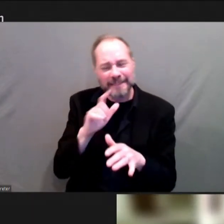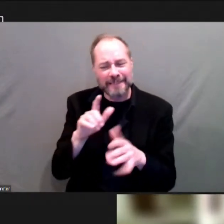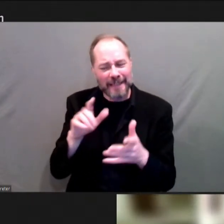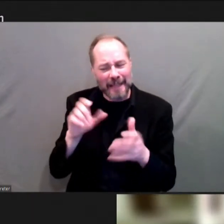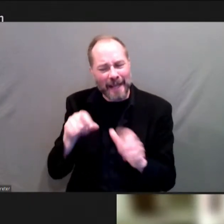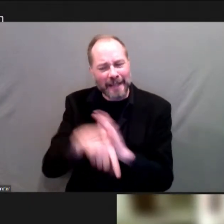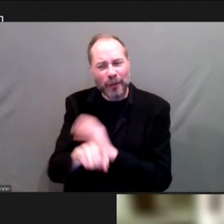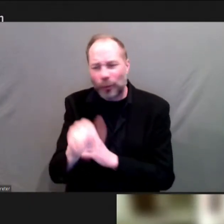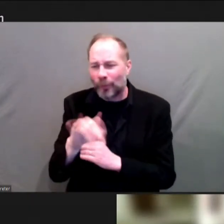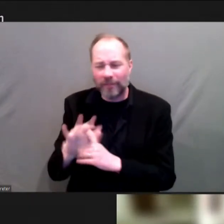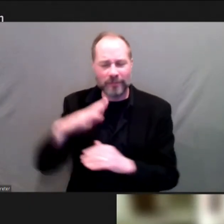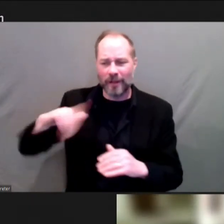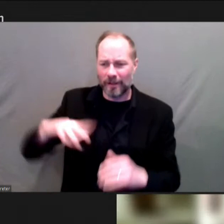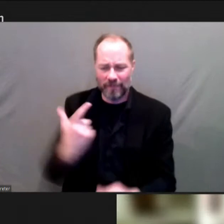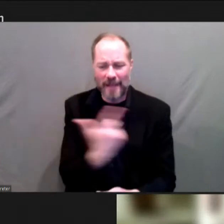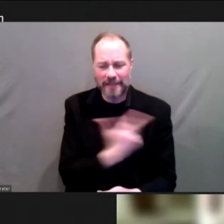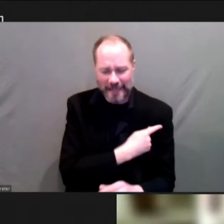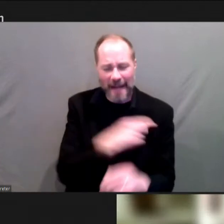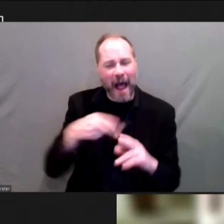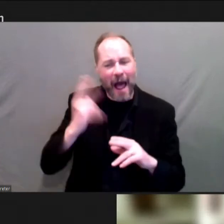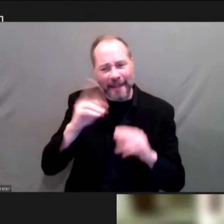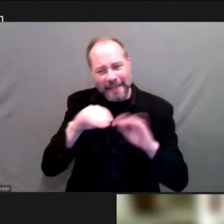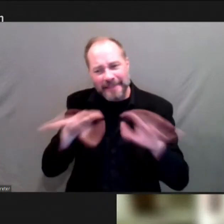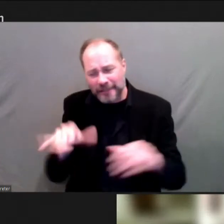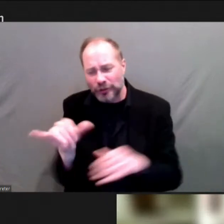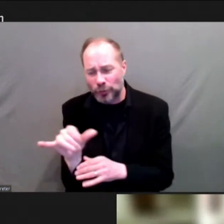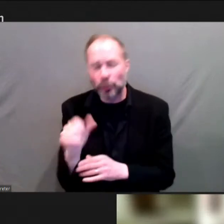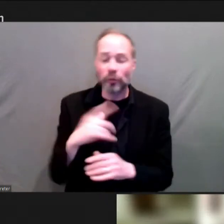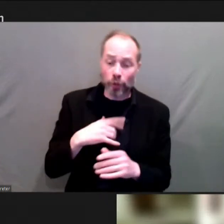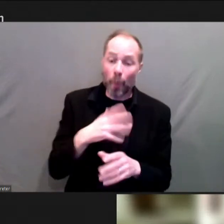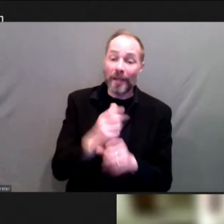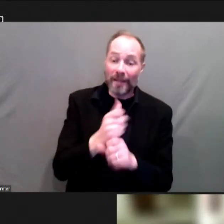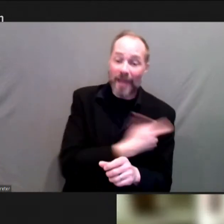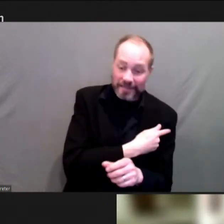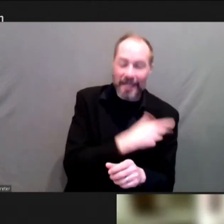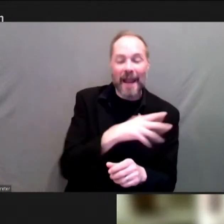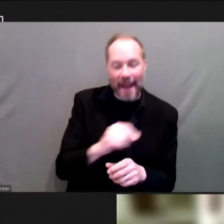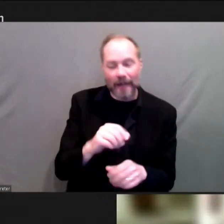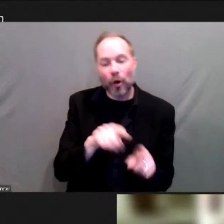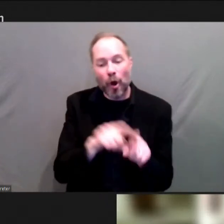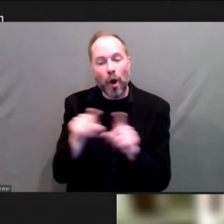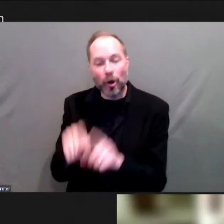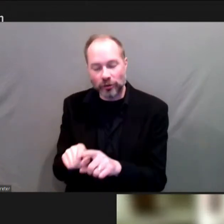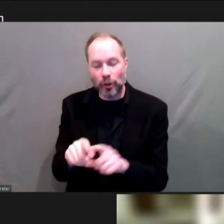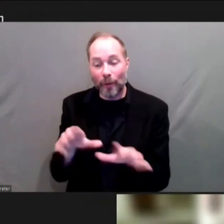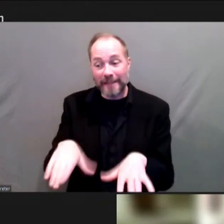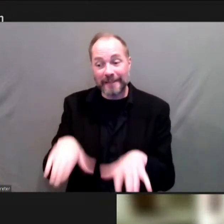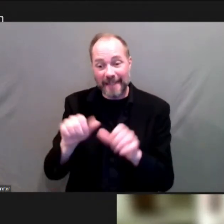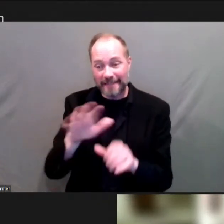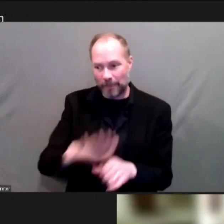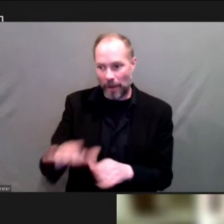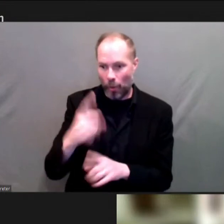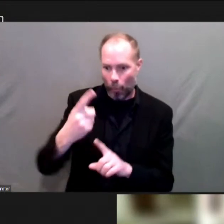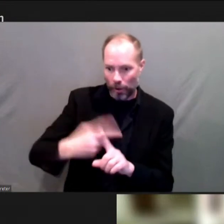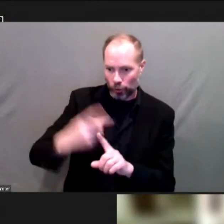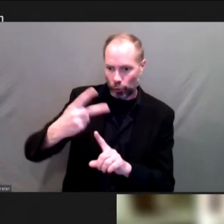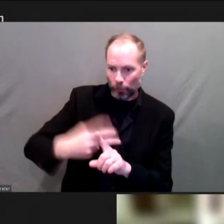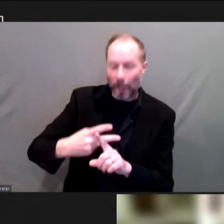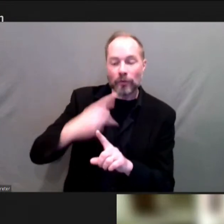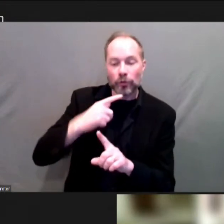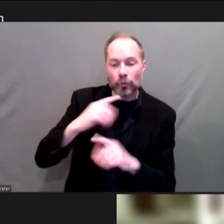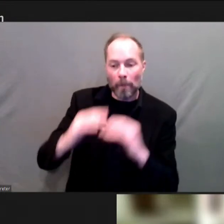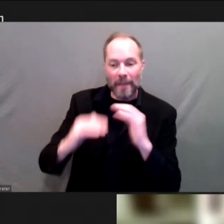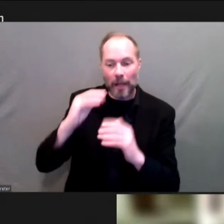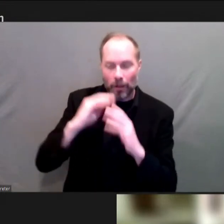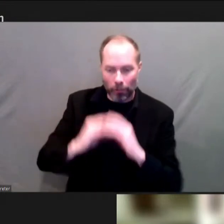highly contagious. First of all, get vaccinated. But in the meantime, since that takes a month or 2 to build the protection, wear a high